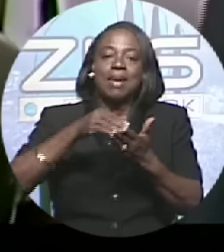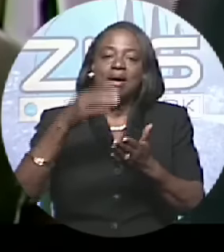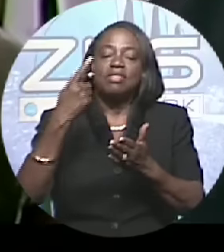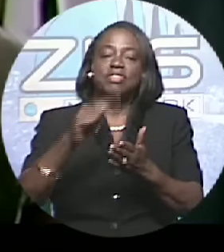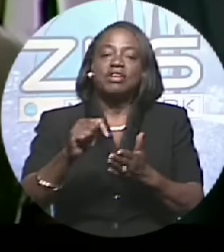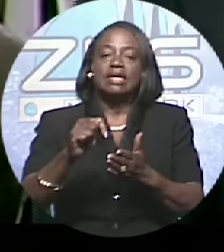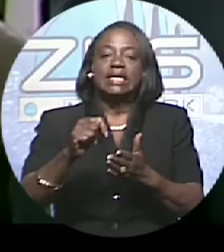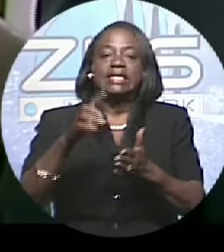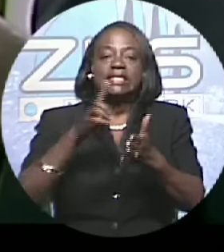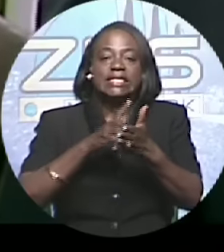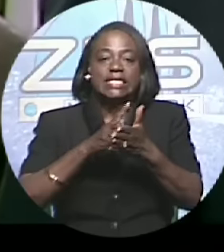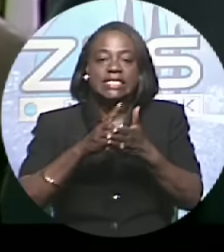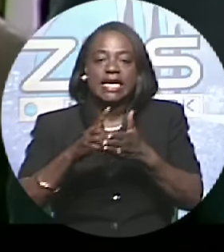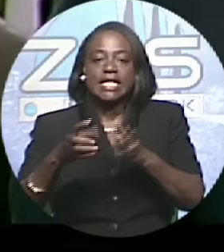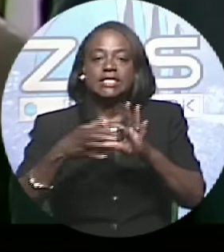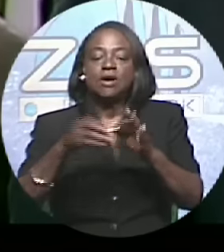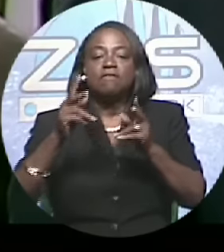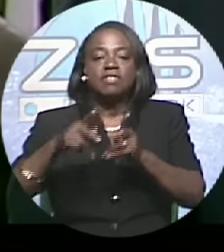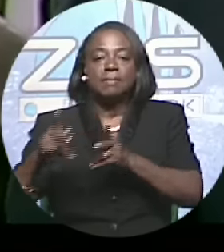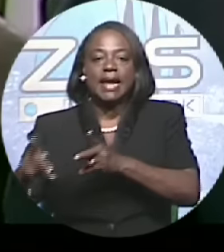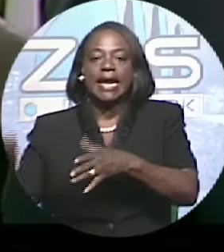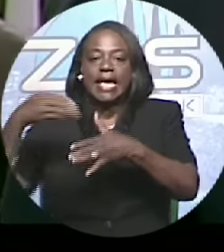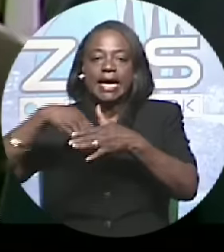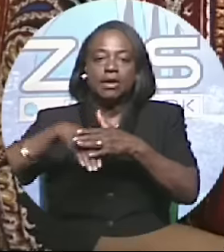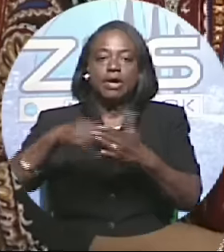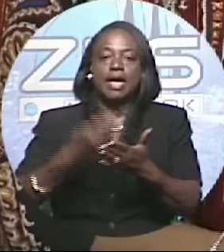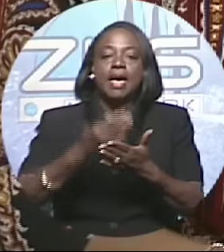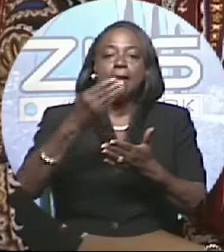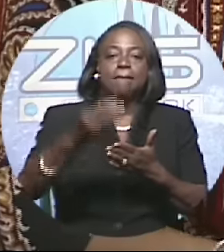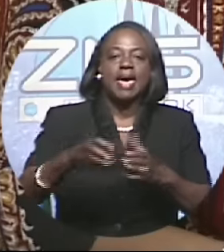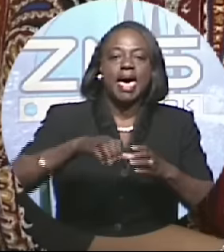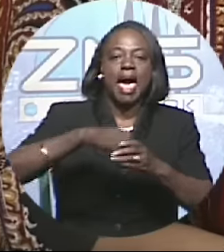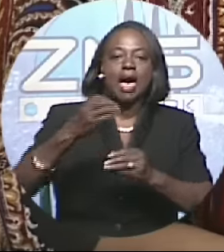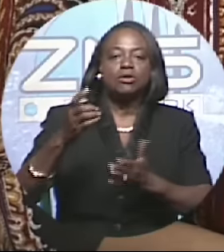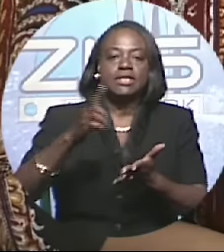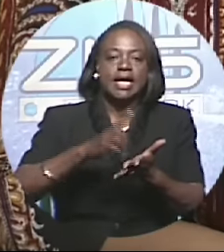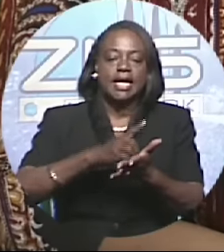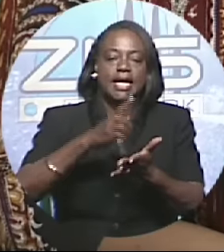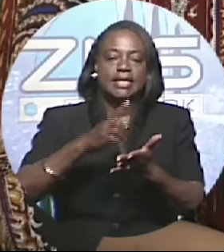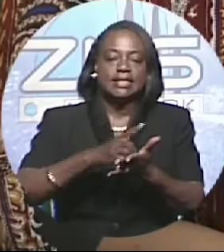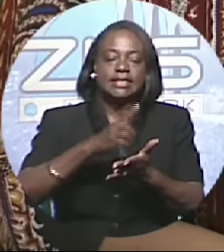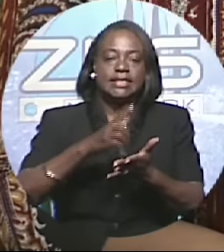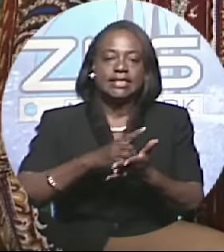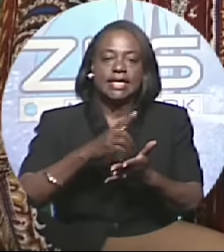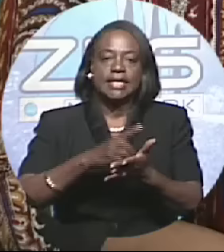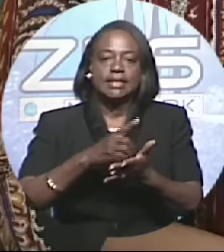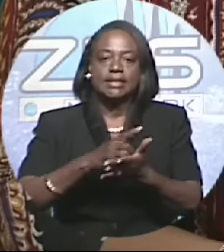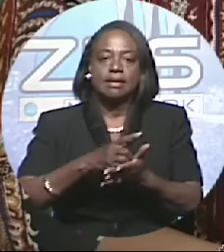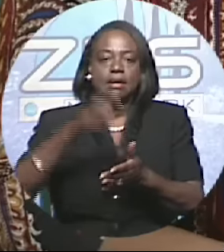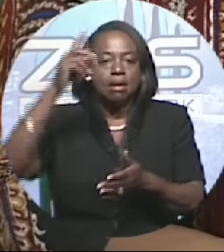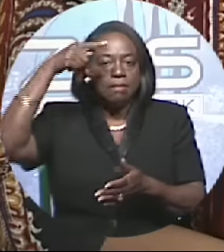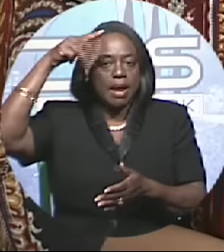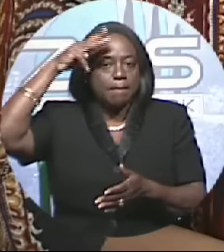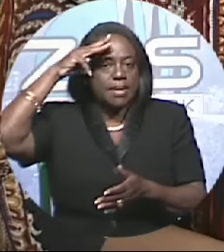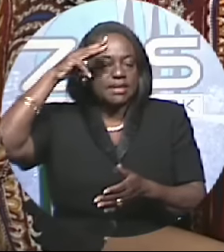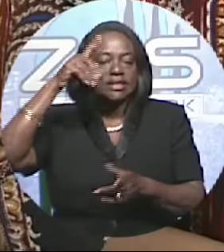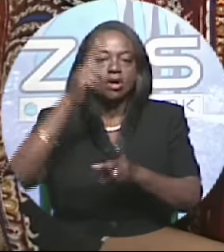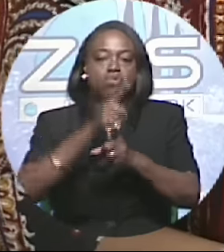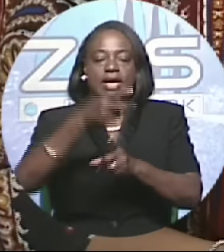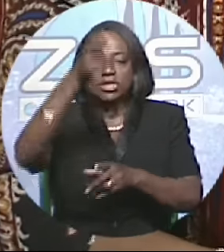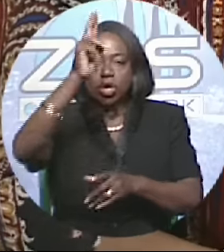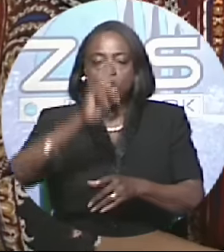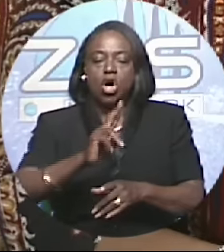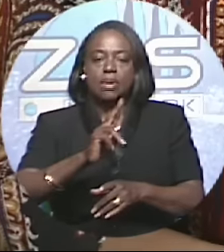the plan, including payout date. Now, under the former administration, former Prime Minister, the Right Honorable Hubert